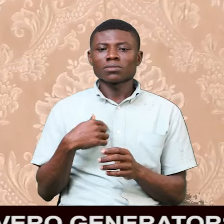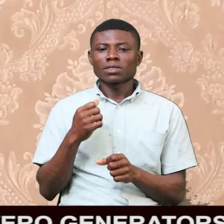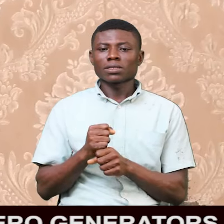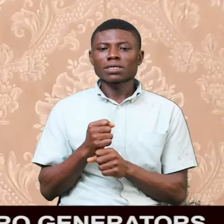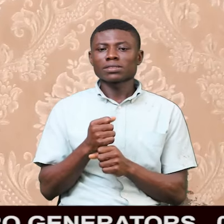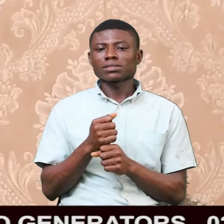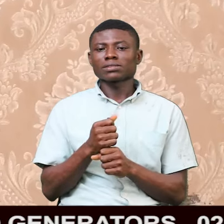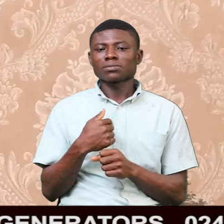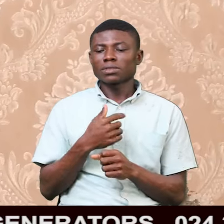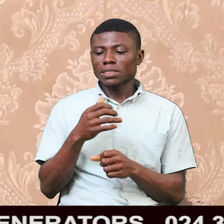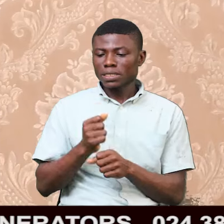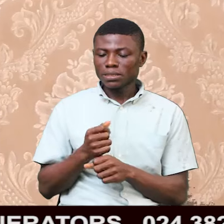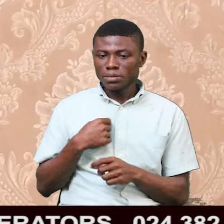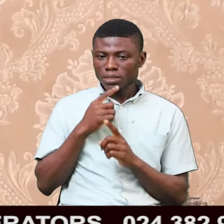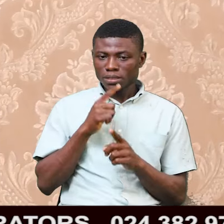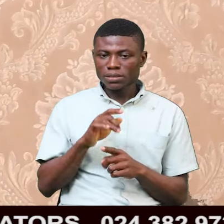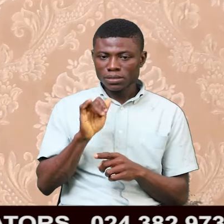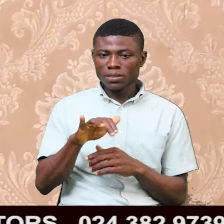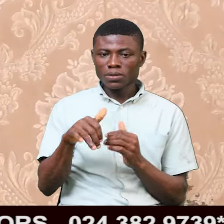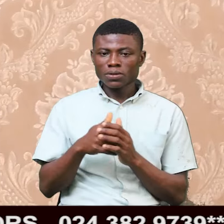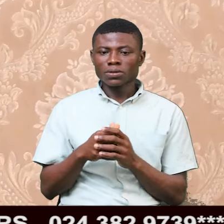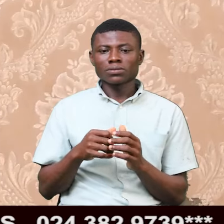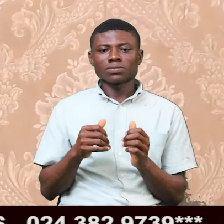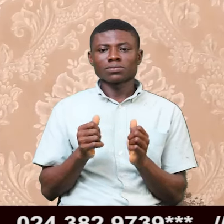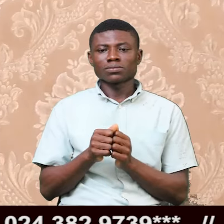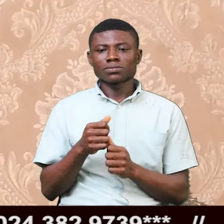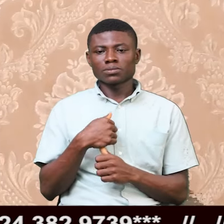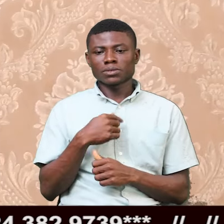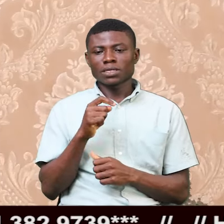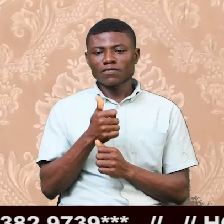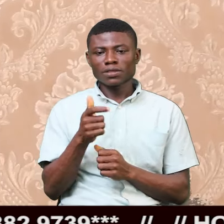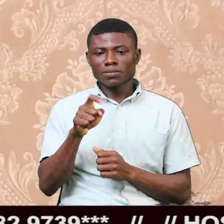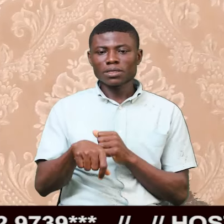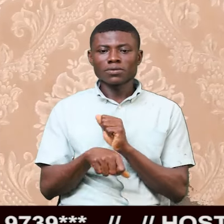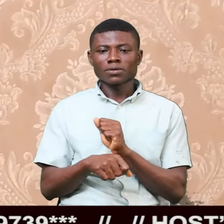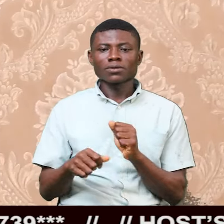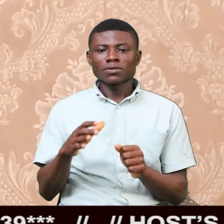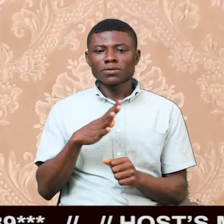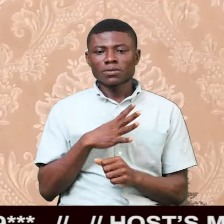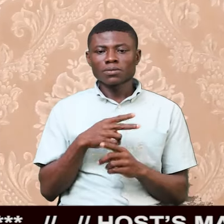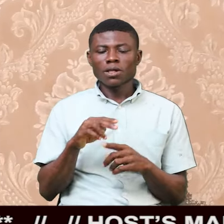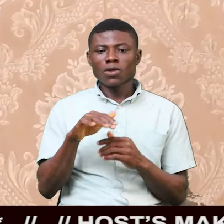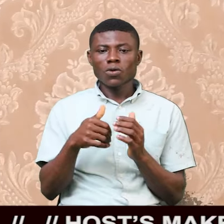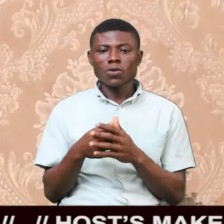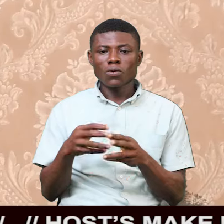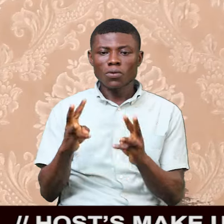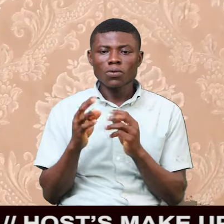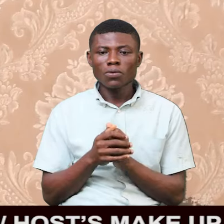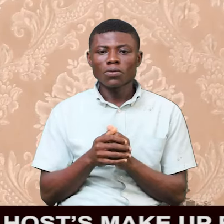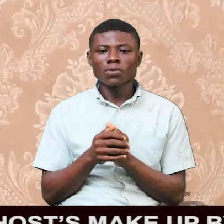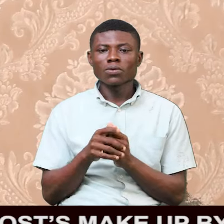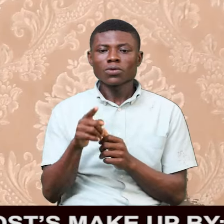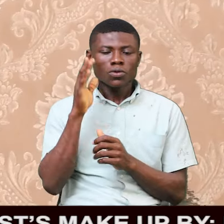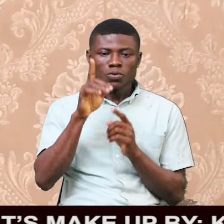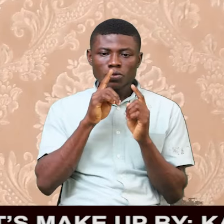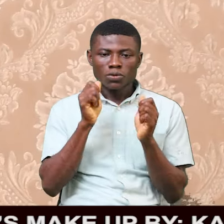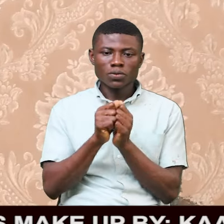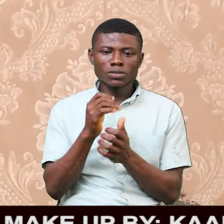resolution ana se answers ne de it's up to nipa ko no what you say nti by all means no oni obi